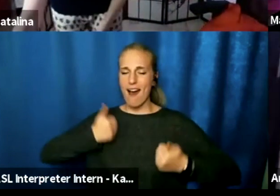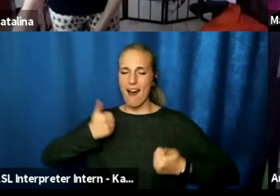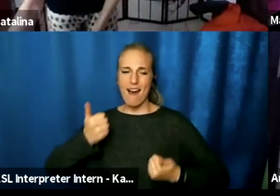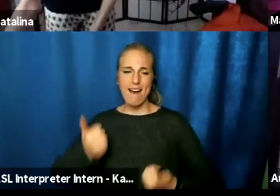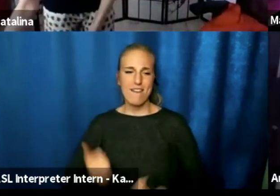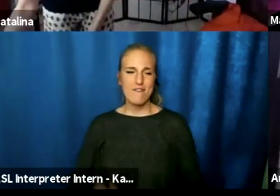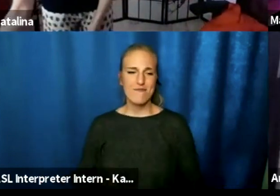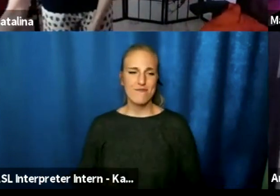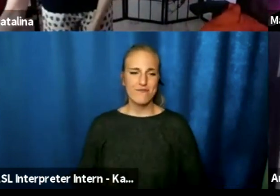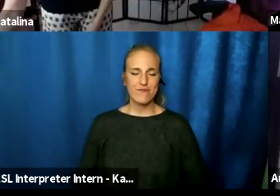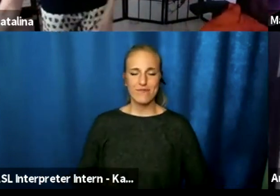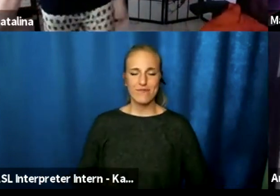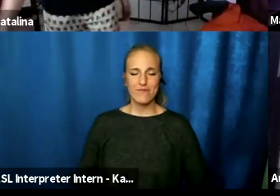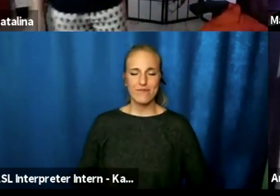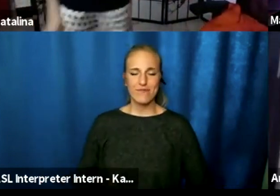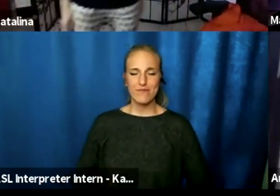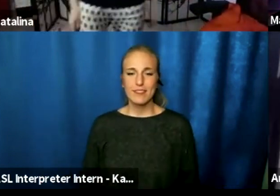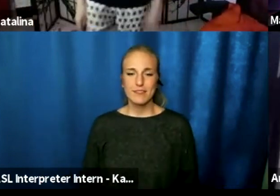alive. Yes.